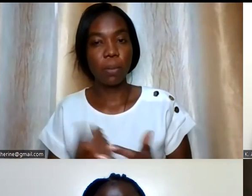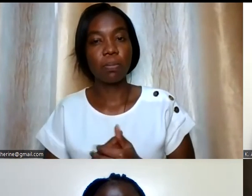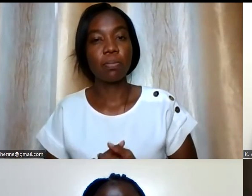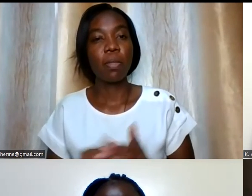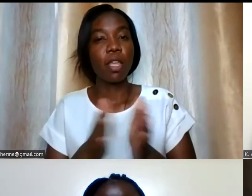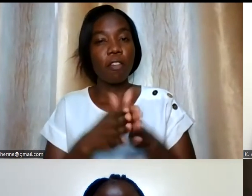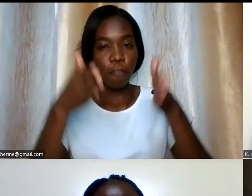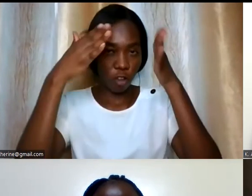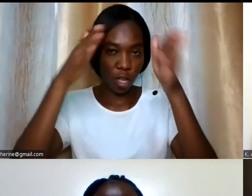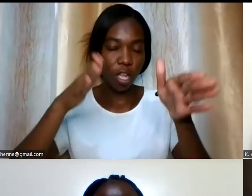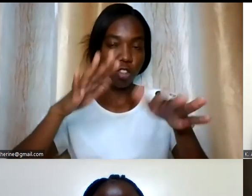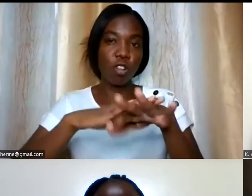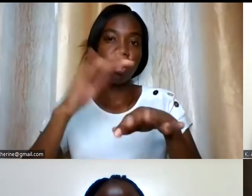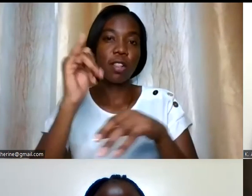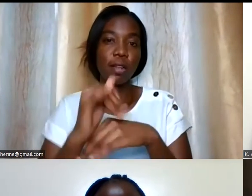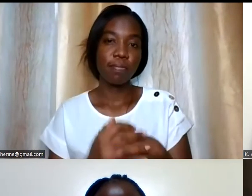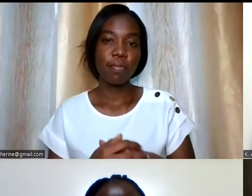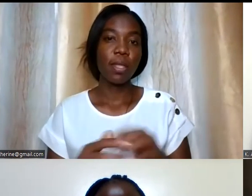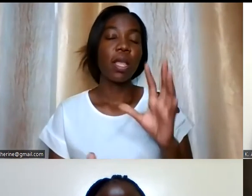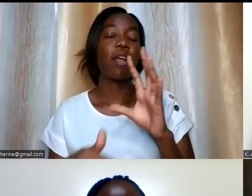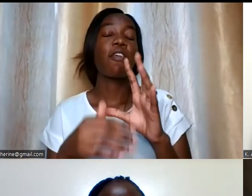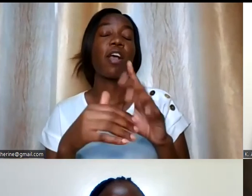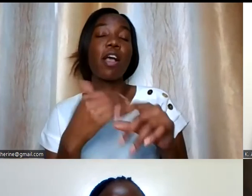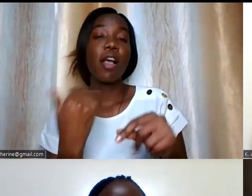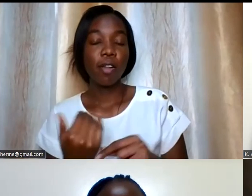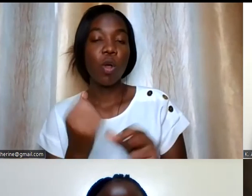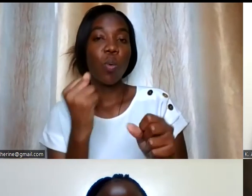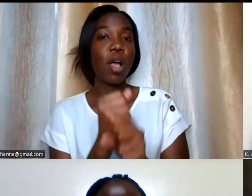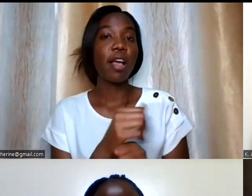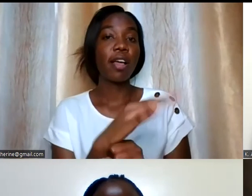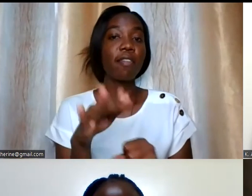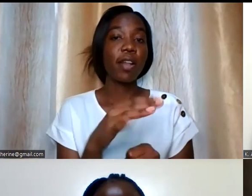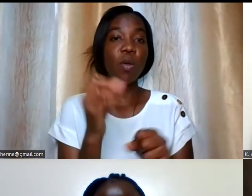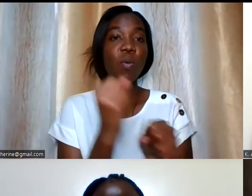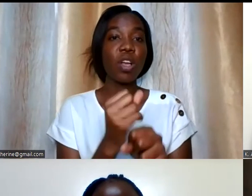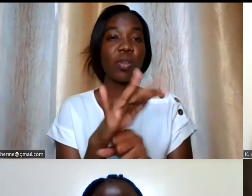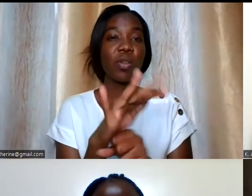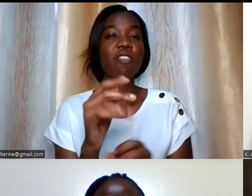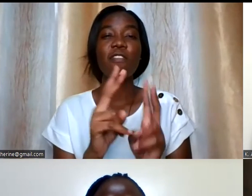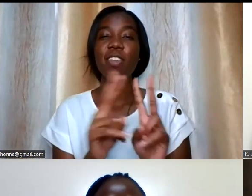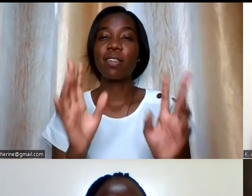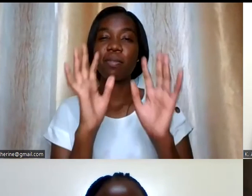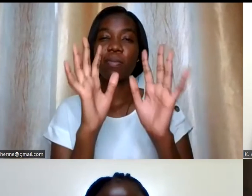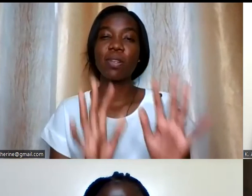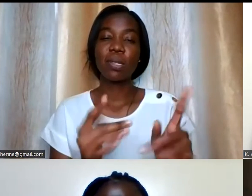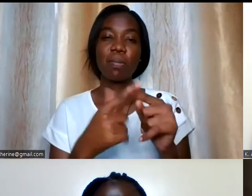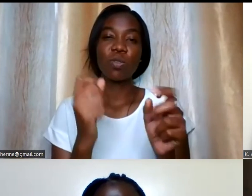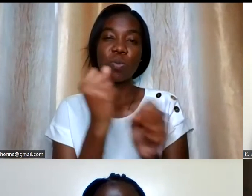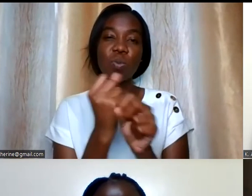it outside of your work environment. Your work is very important, but your work is not your